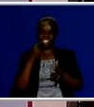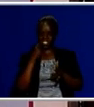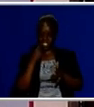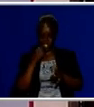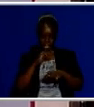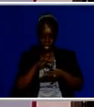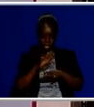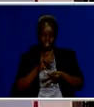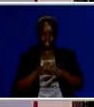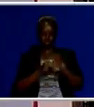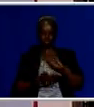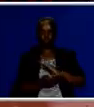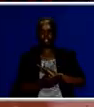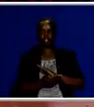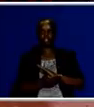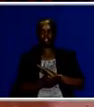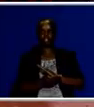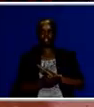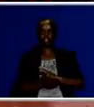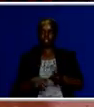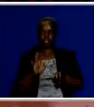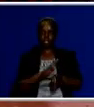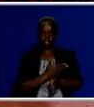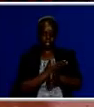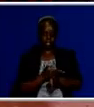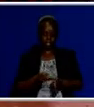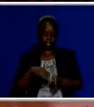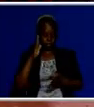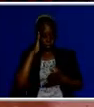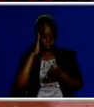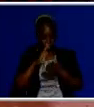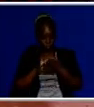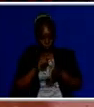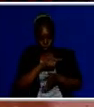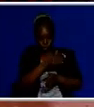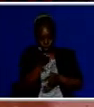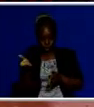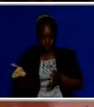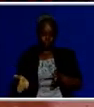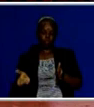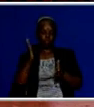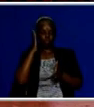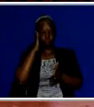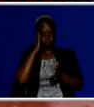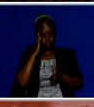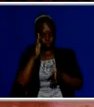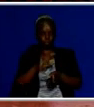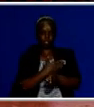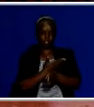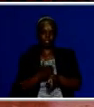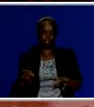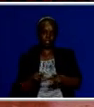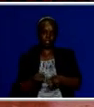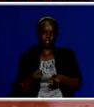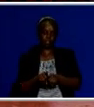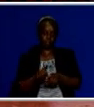in the morning. This is a song that I believe you all know. So we sing. I'll